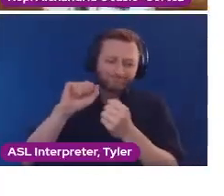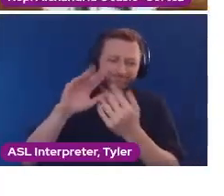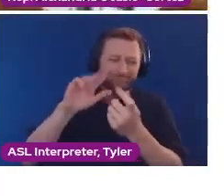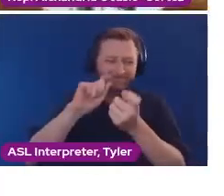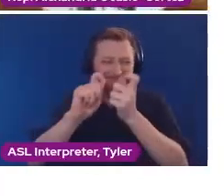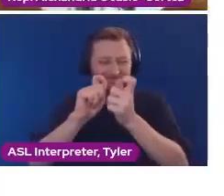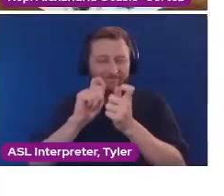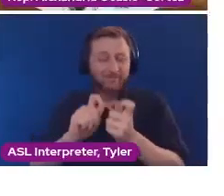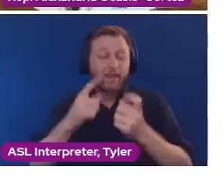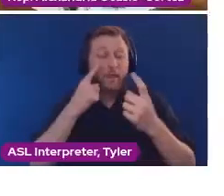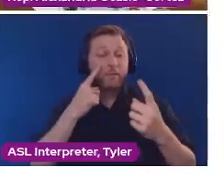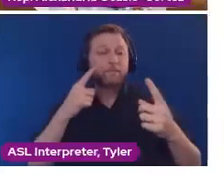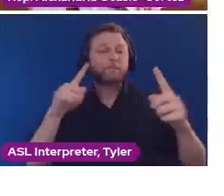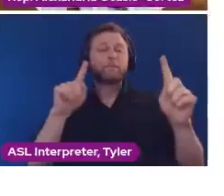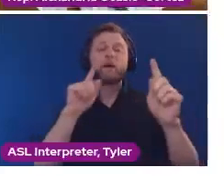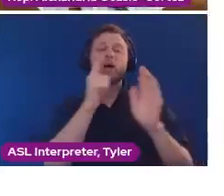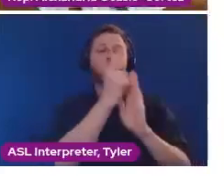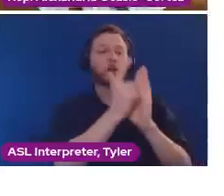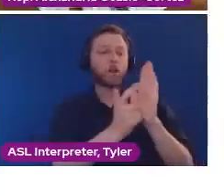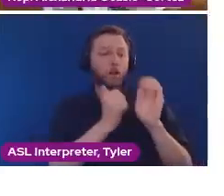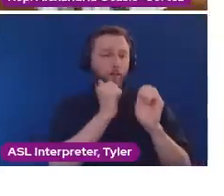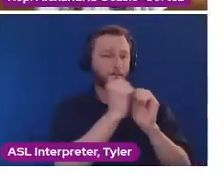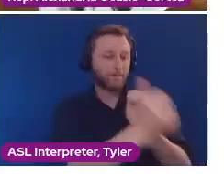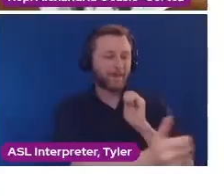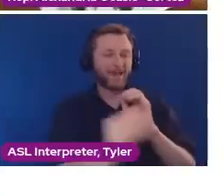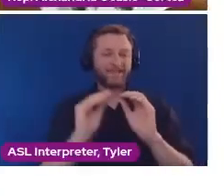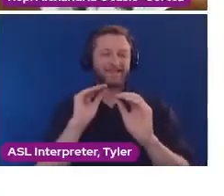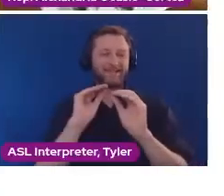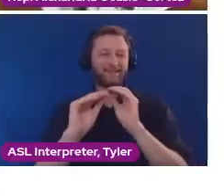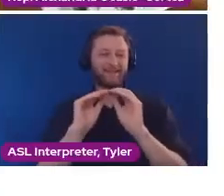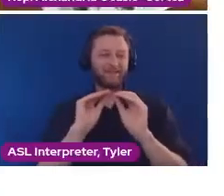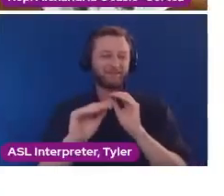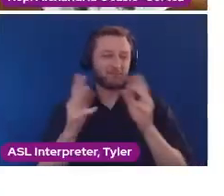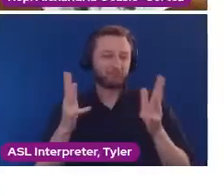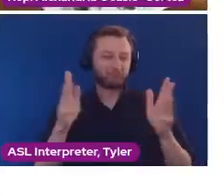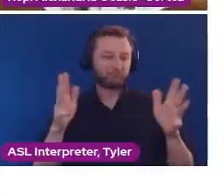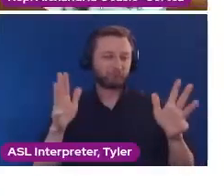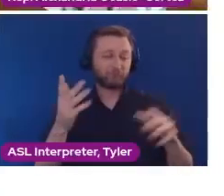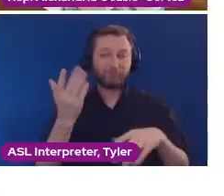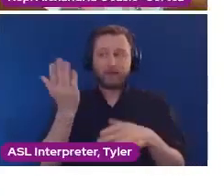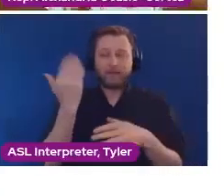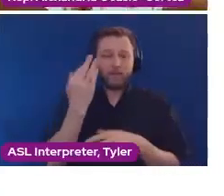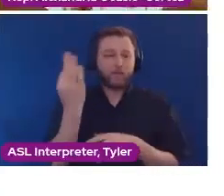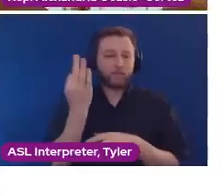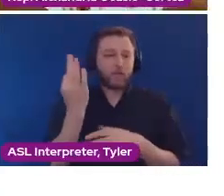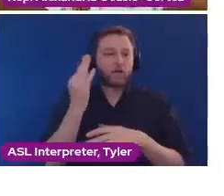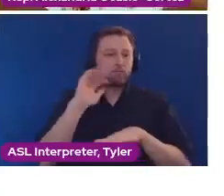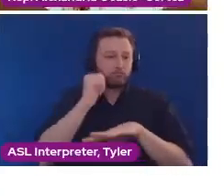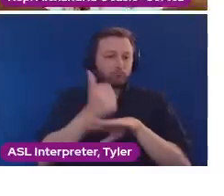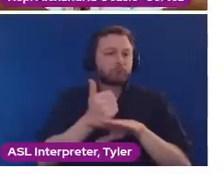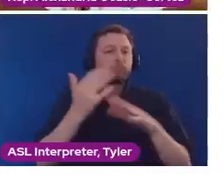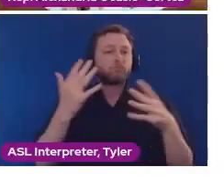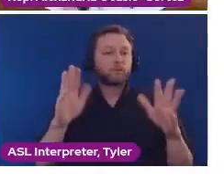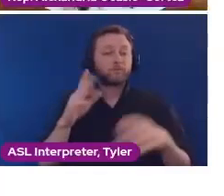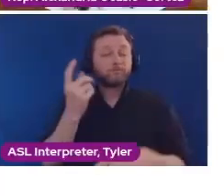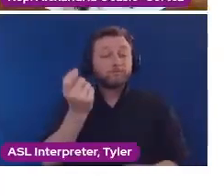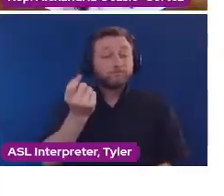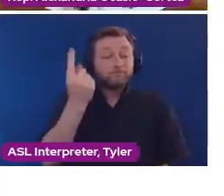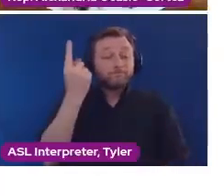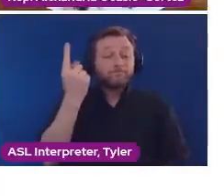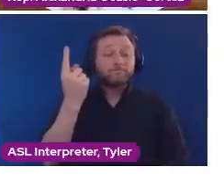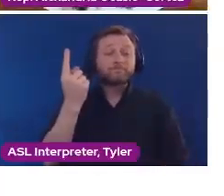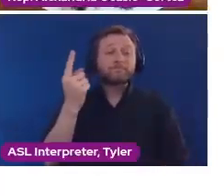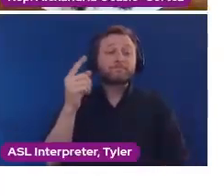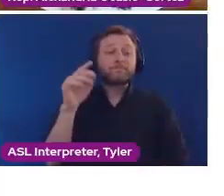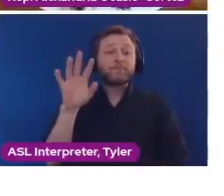loophole last Friday. And this is also one reason that this is important, is that about 73 to